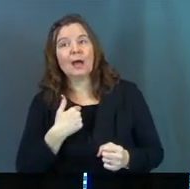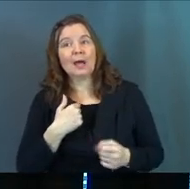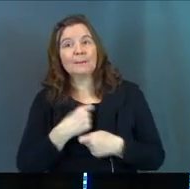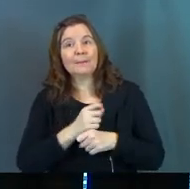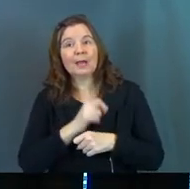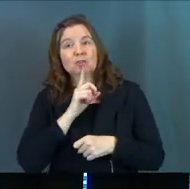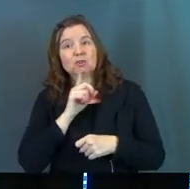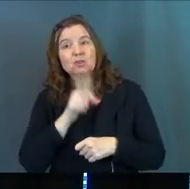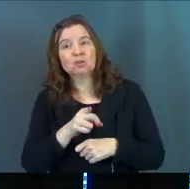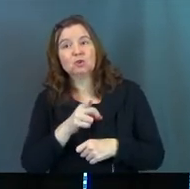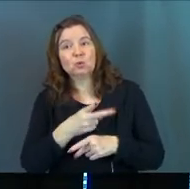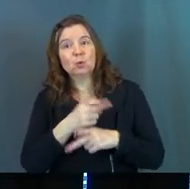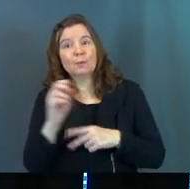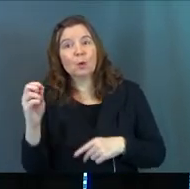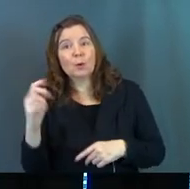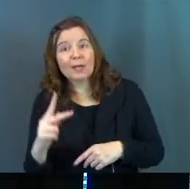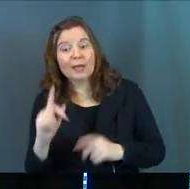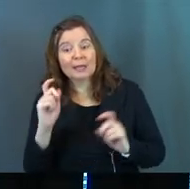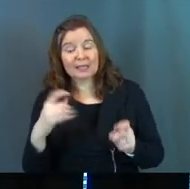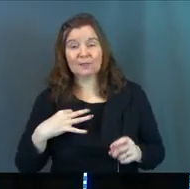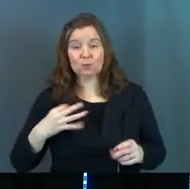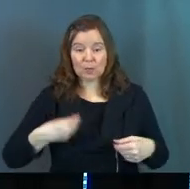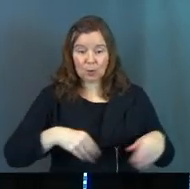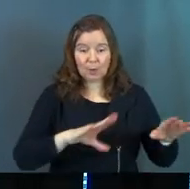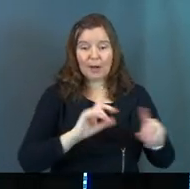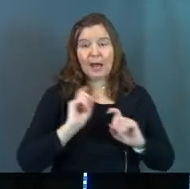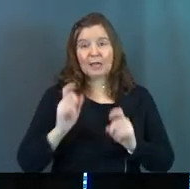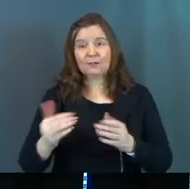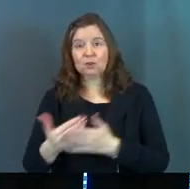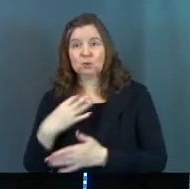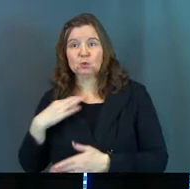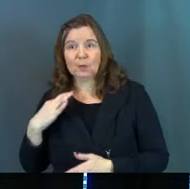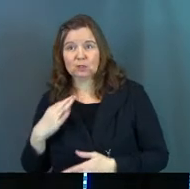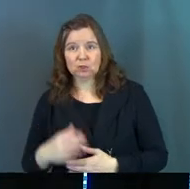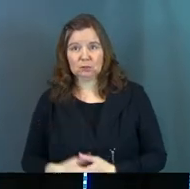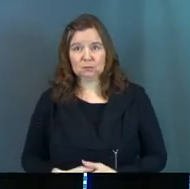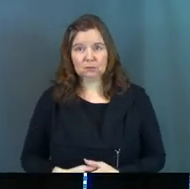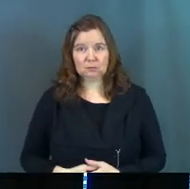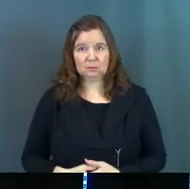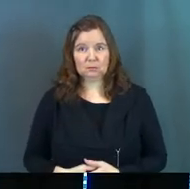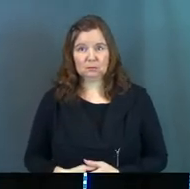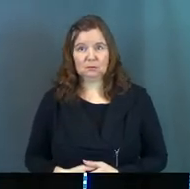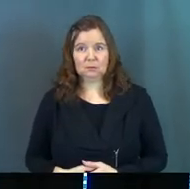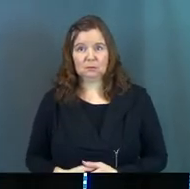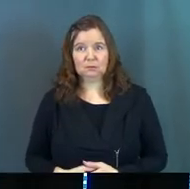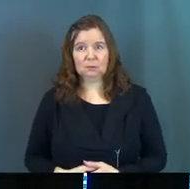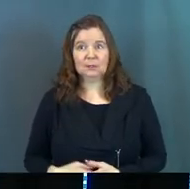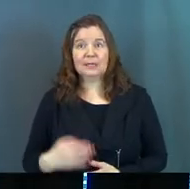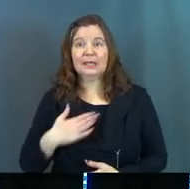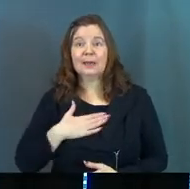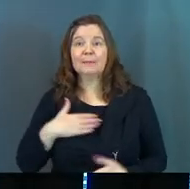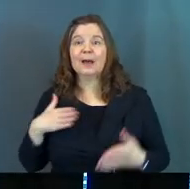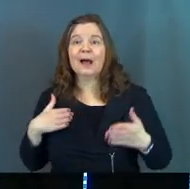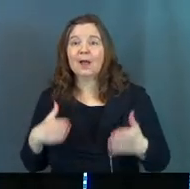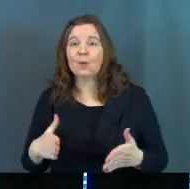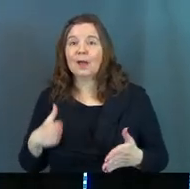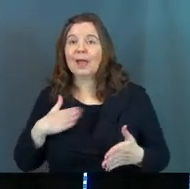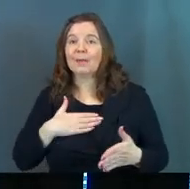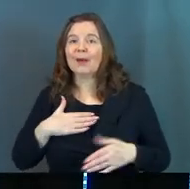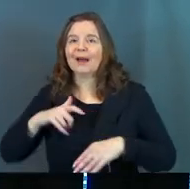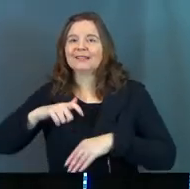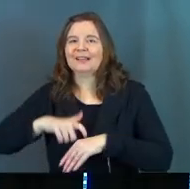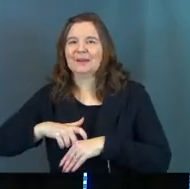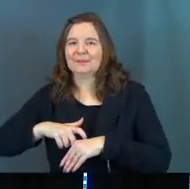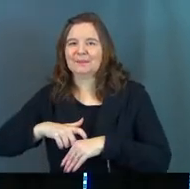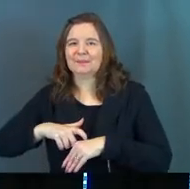going to make sure you're going to be okay. Give the sweatshirt away. I'll get you a new sweatshirt. Yeah. In my way and in my